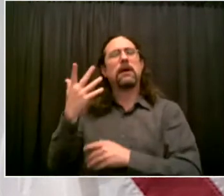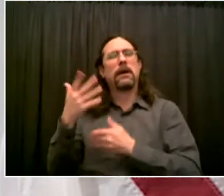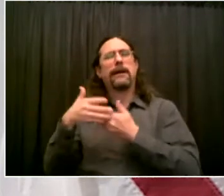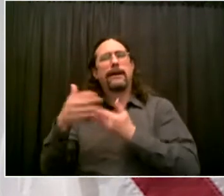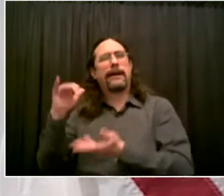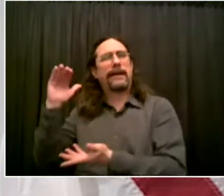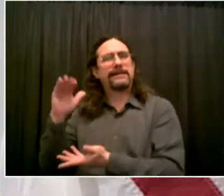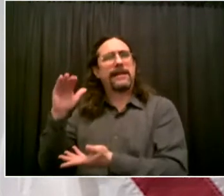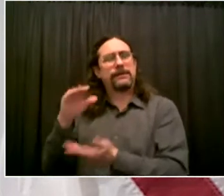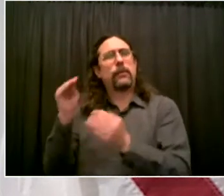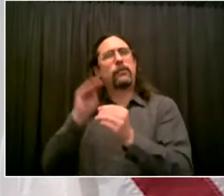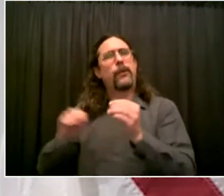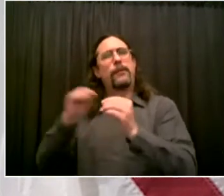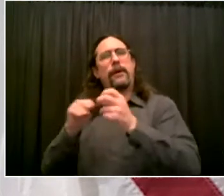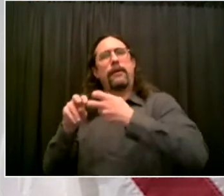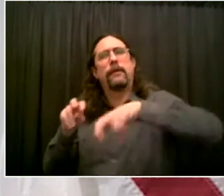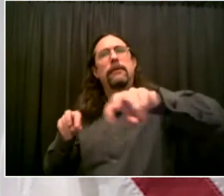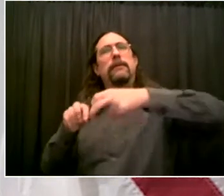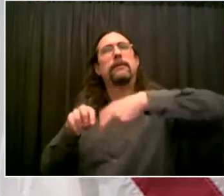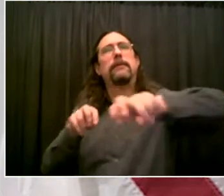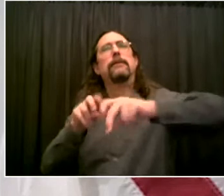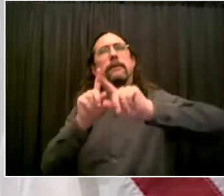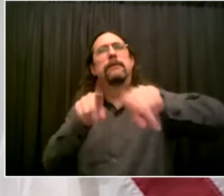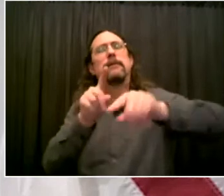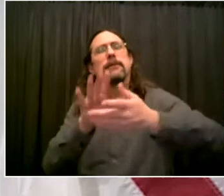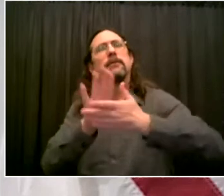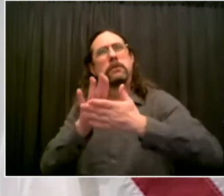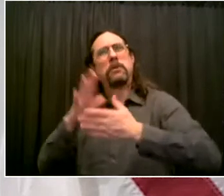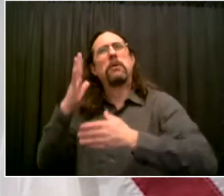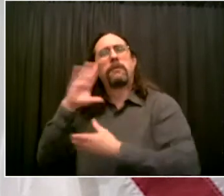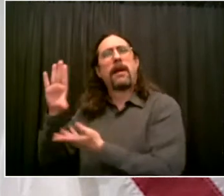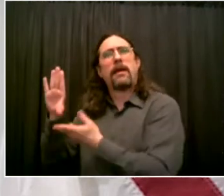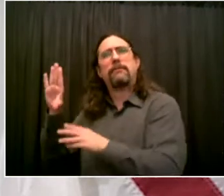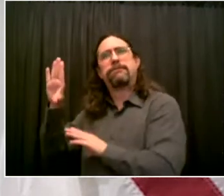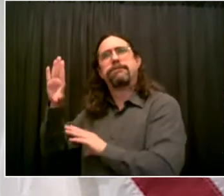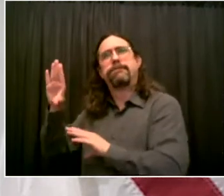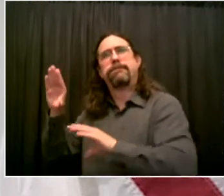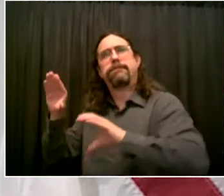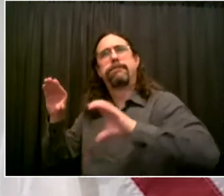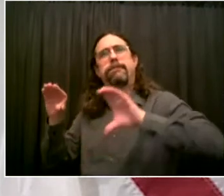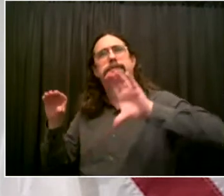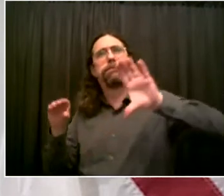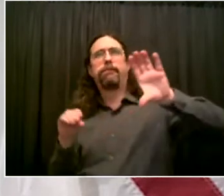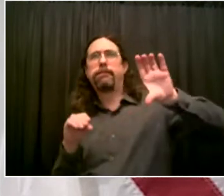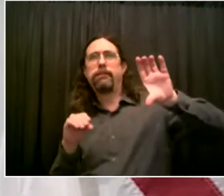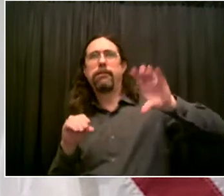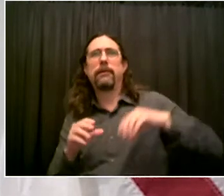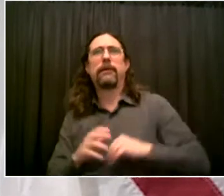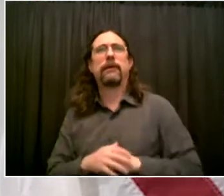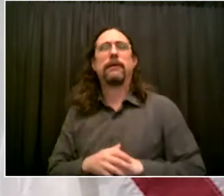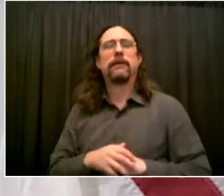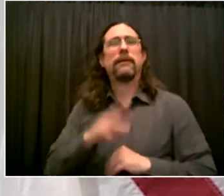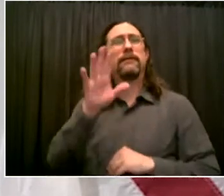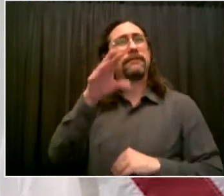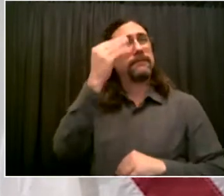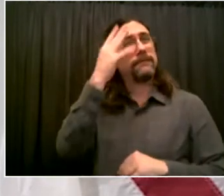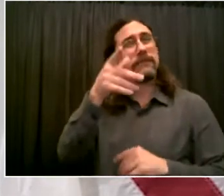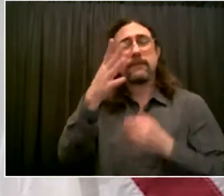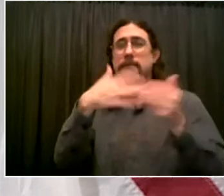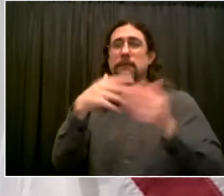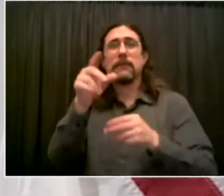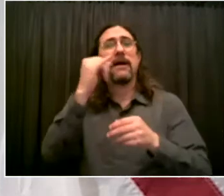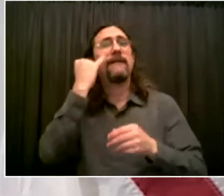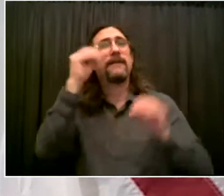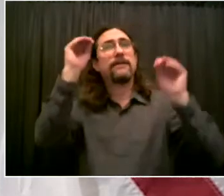a really, warm, positive atmosphere is really good for kids. So I want to see the most